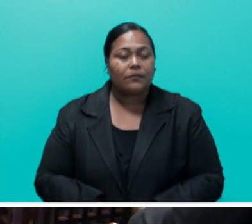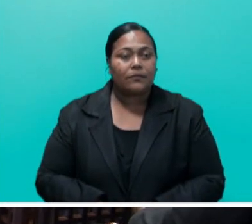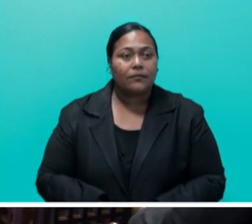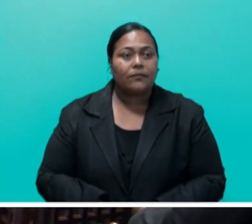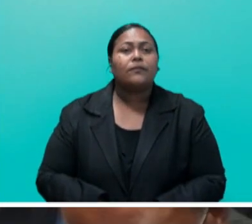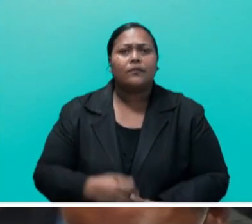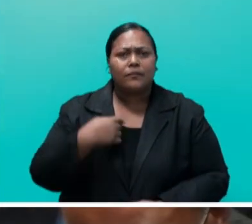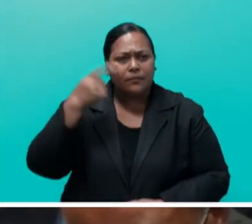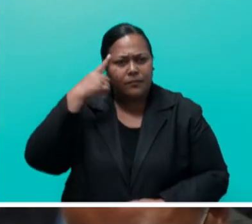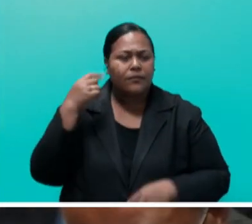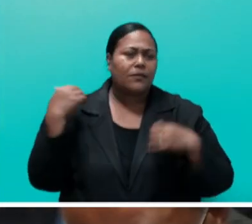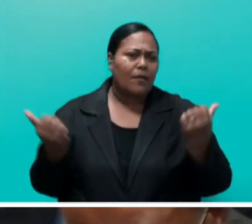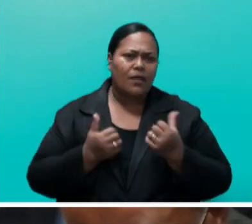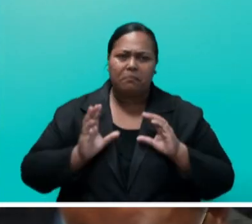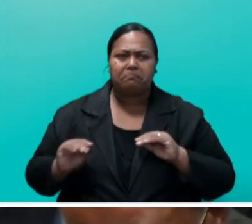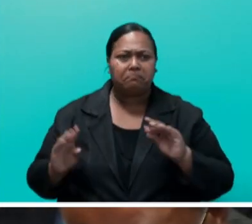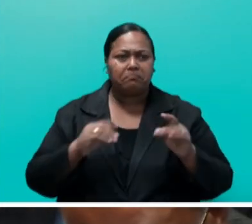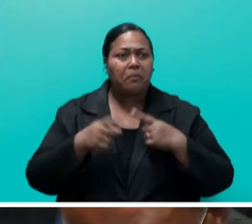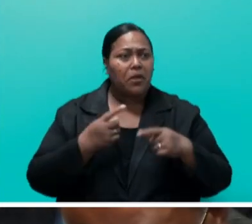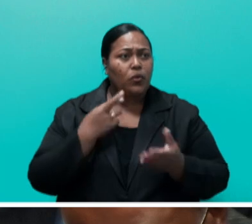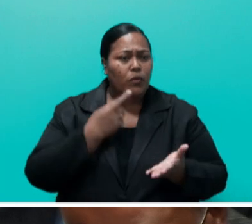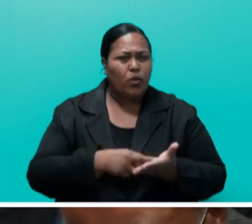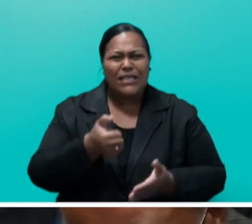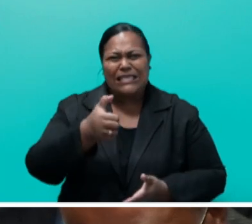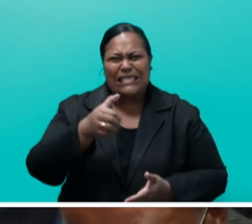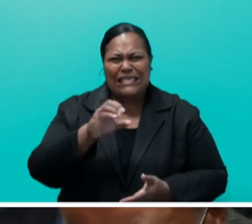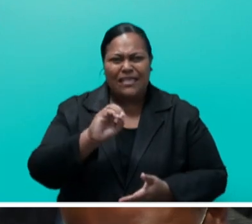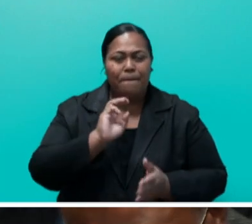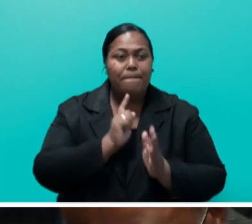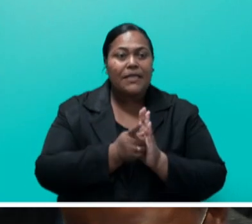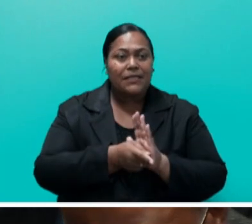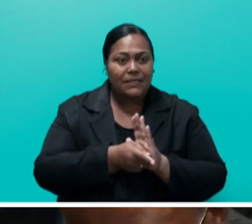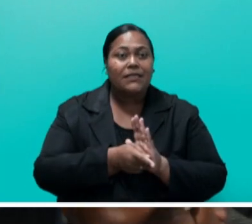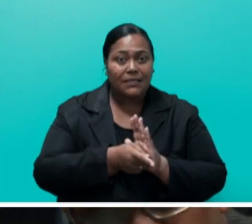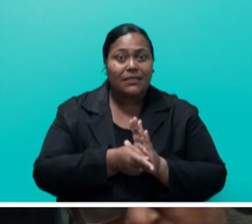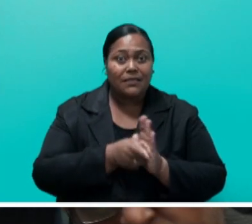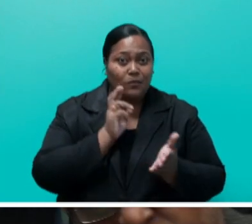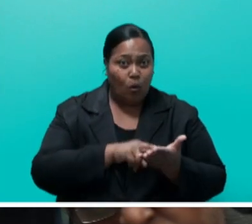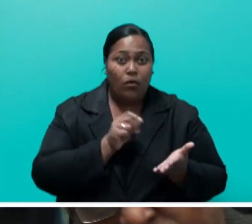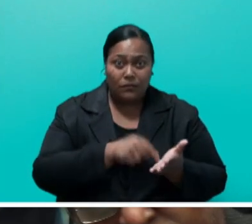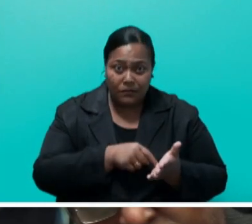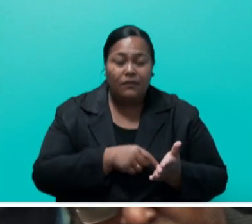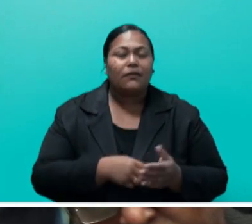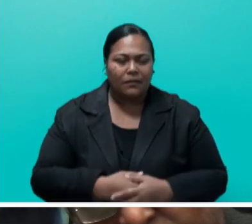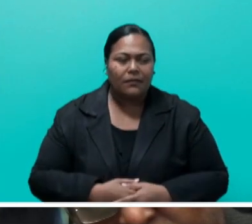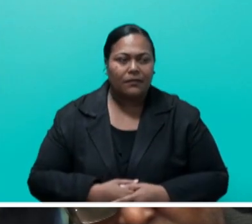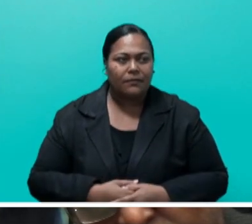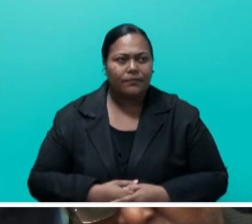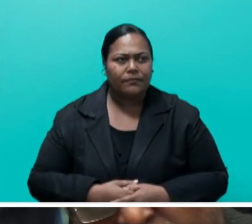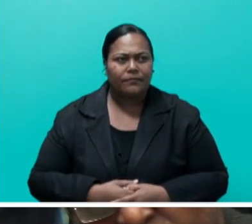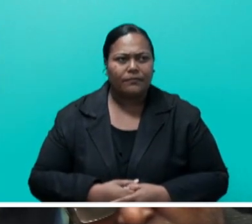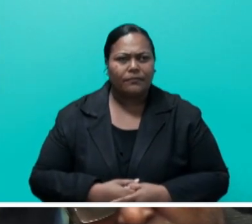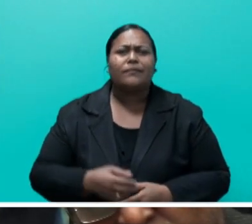been much talk about the Driver report as well as the 60 Minutes that came before then. Now, let me say